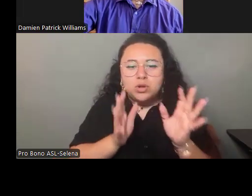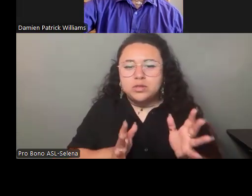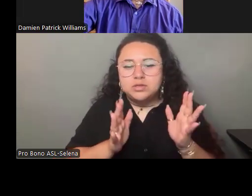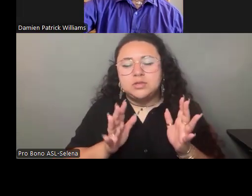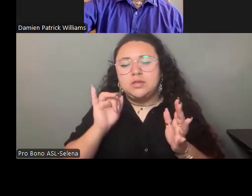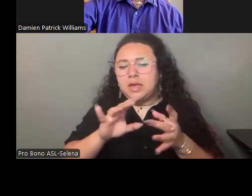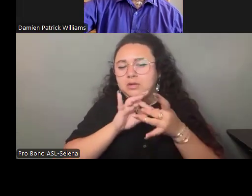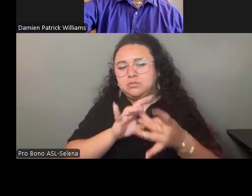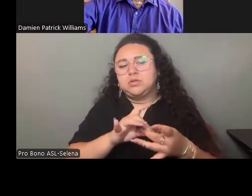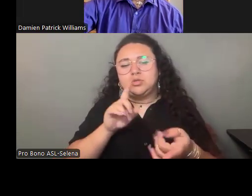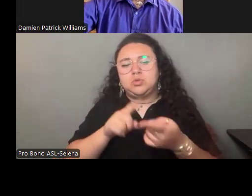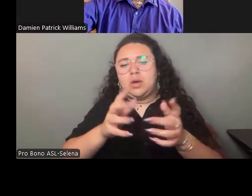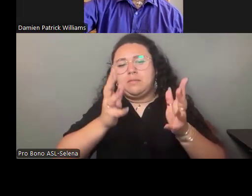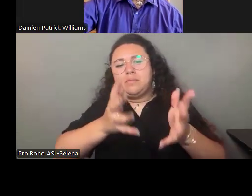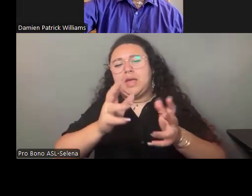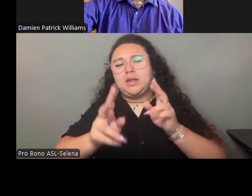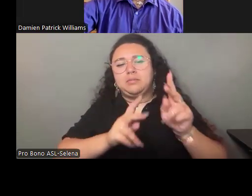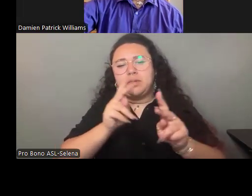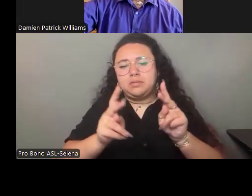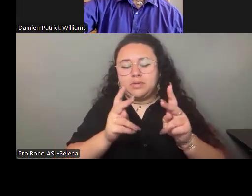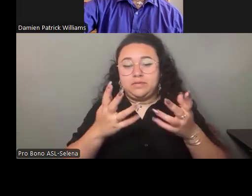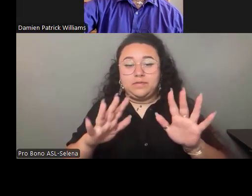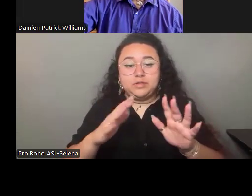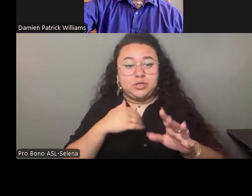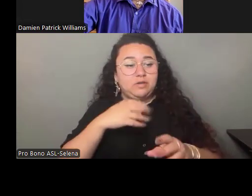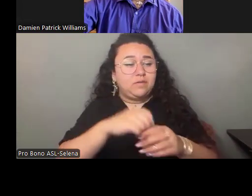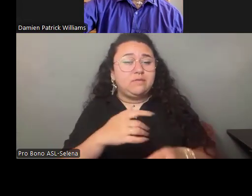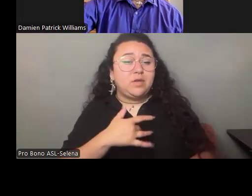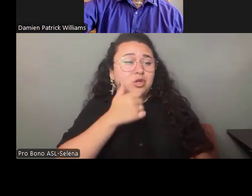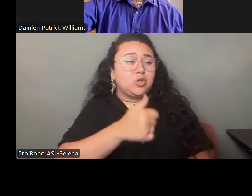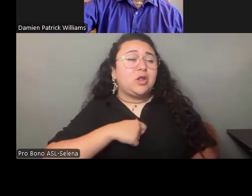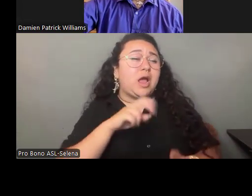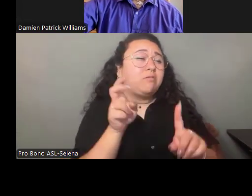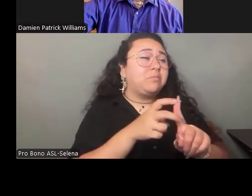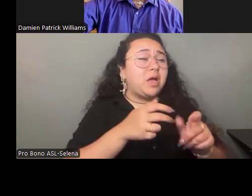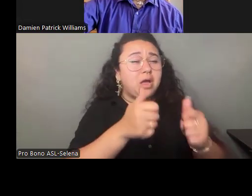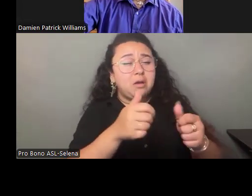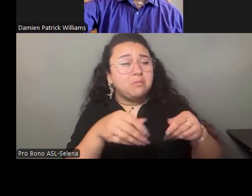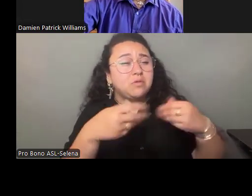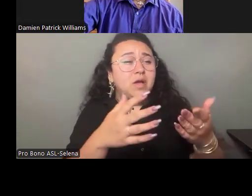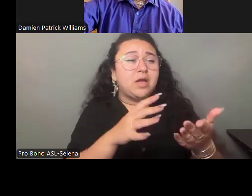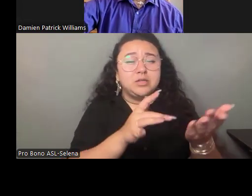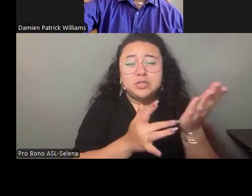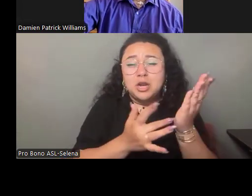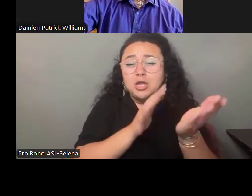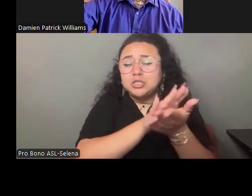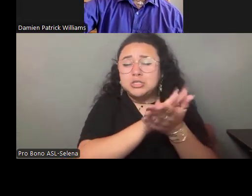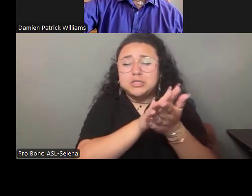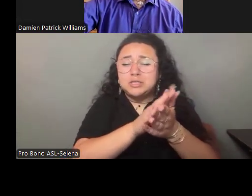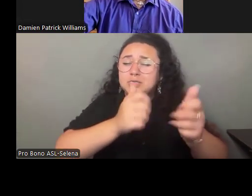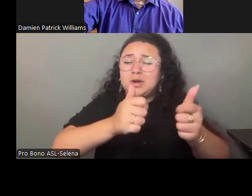to sort of abandoning people after you've had this feel-good moment of giving them the technology, completely letting them